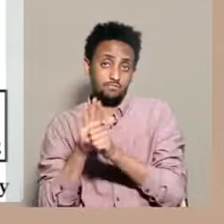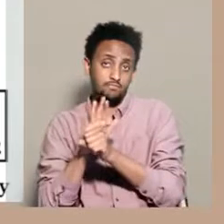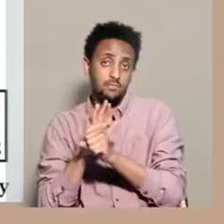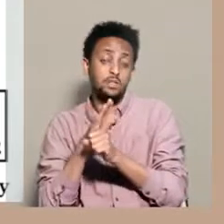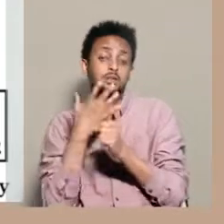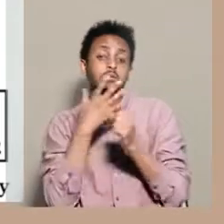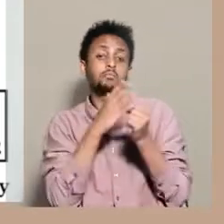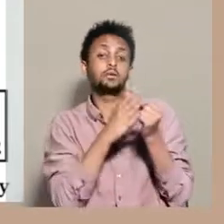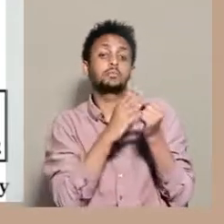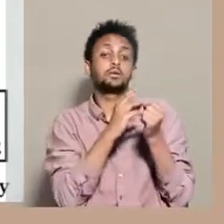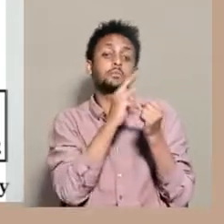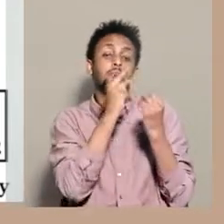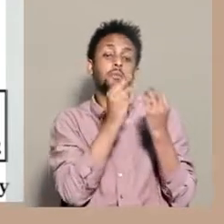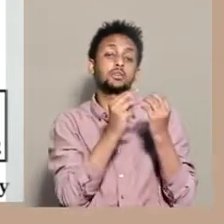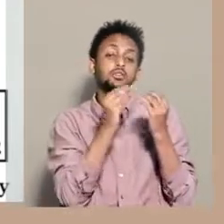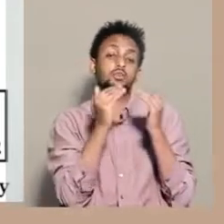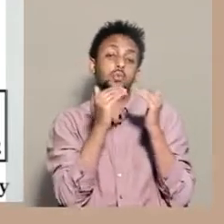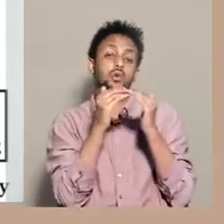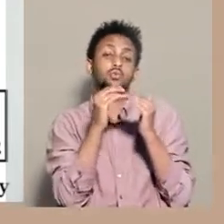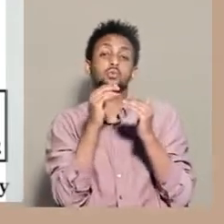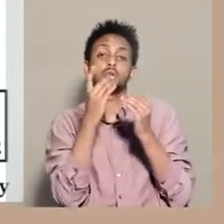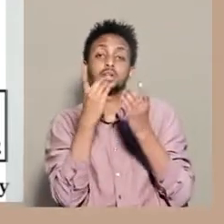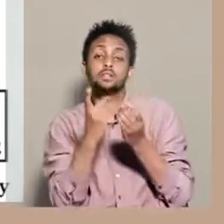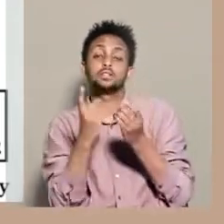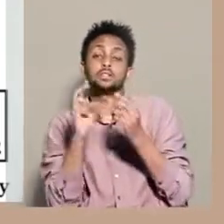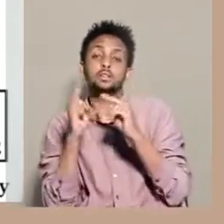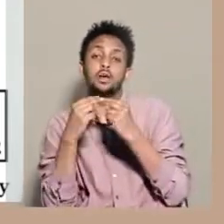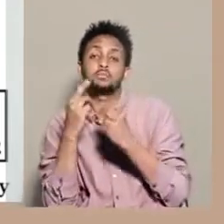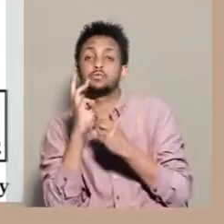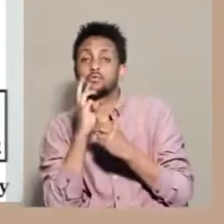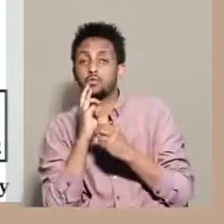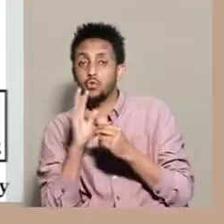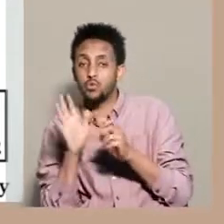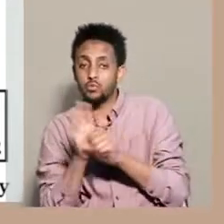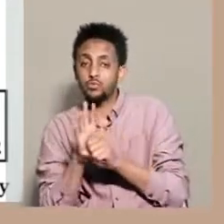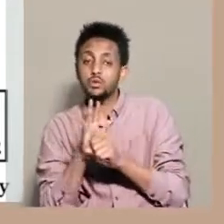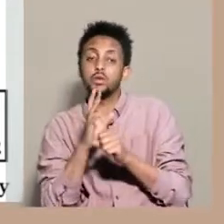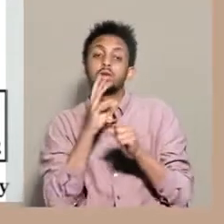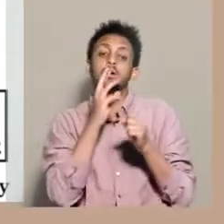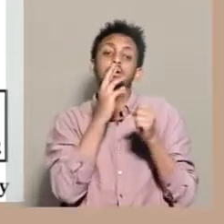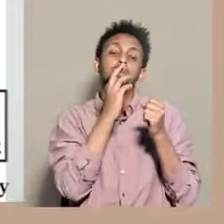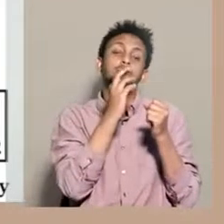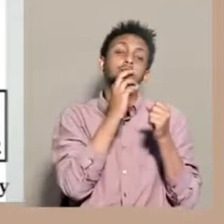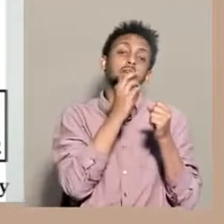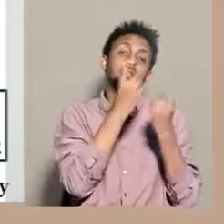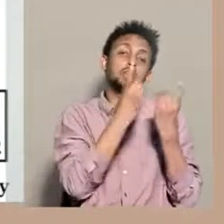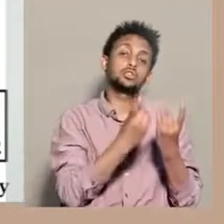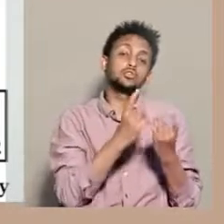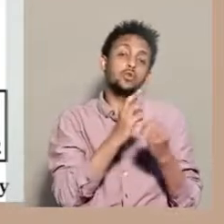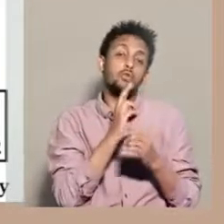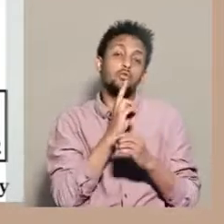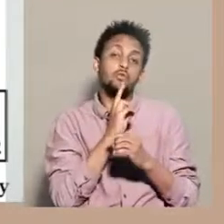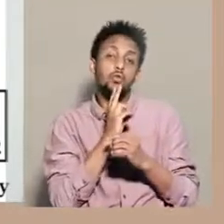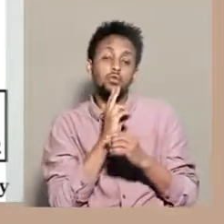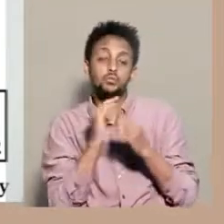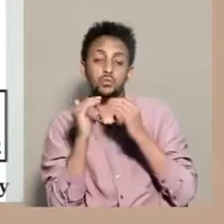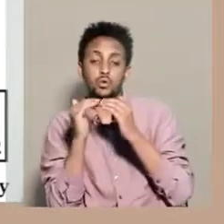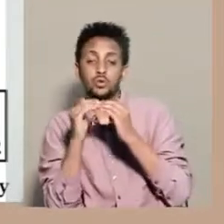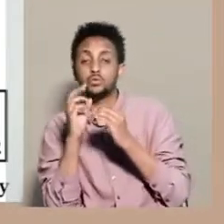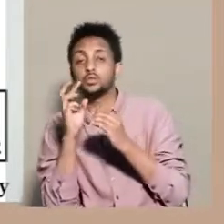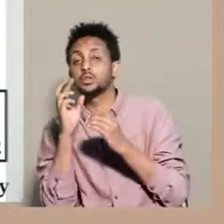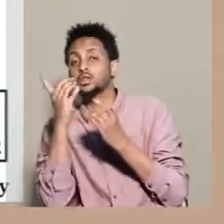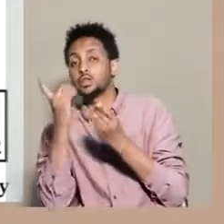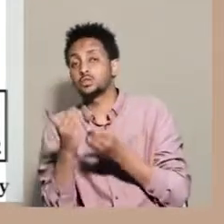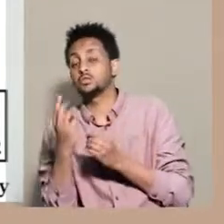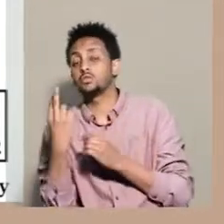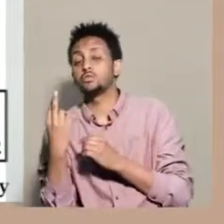as density times volume. So density of the object, volume of the object is equals to density of the object, volume of the